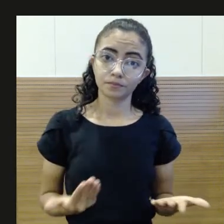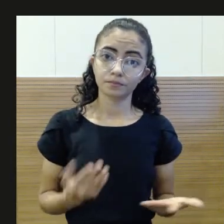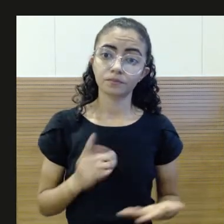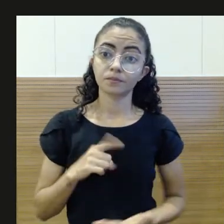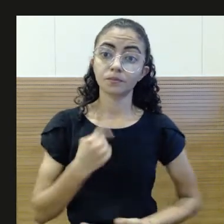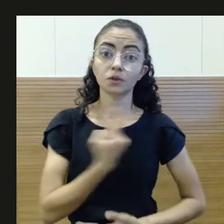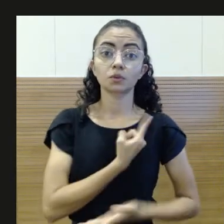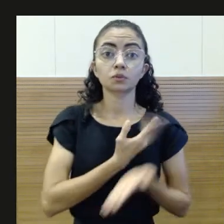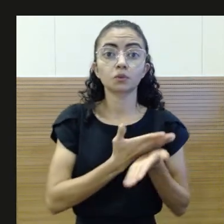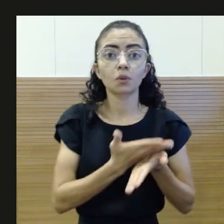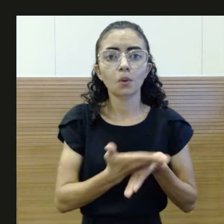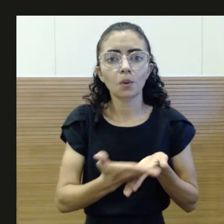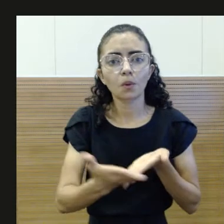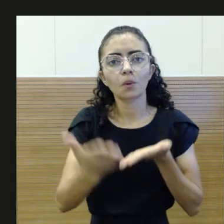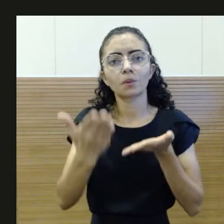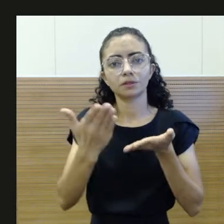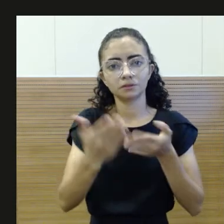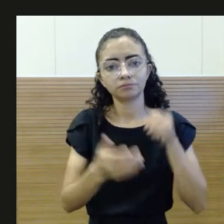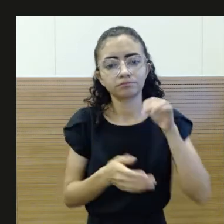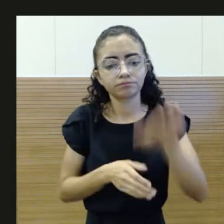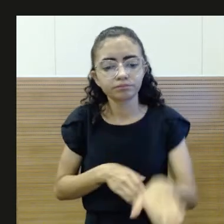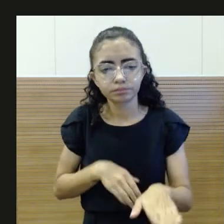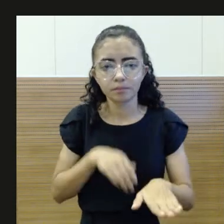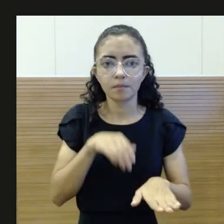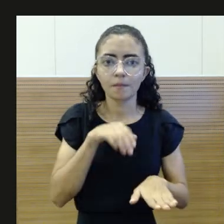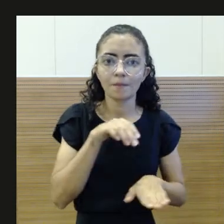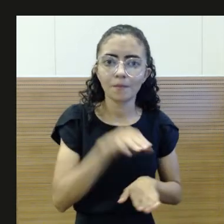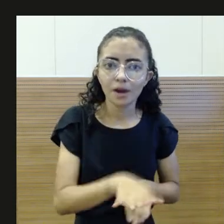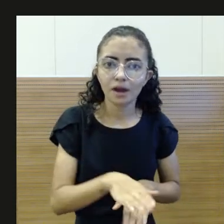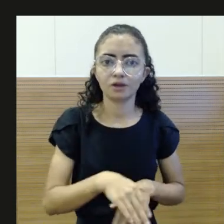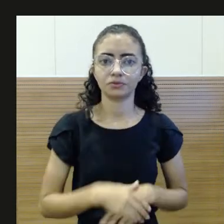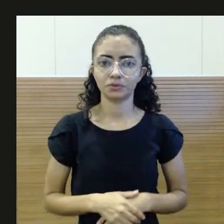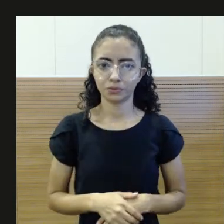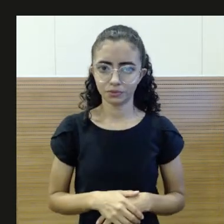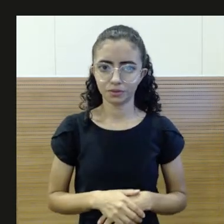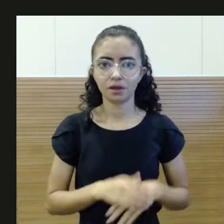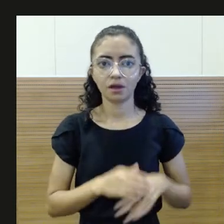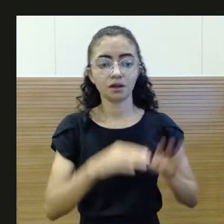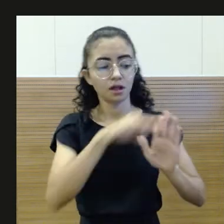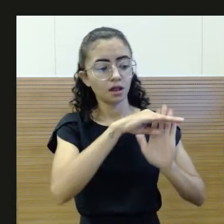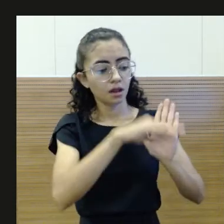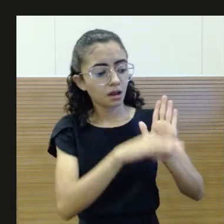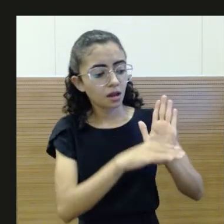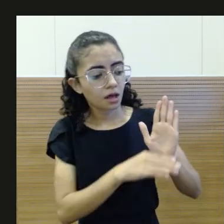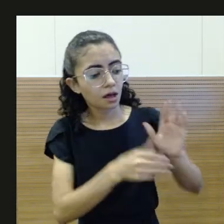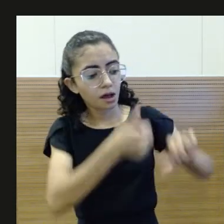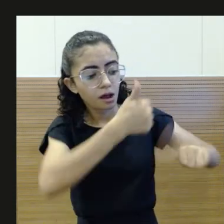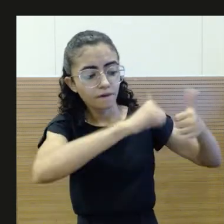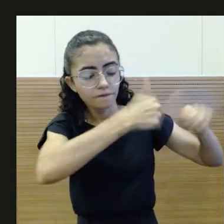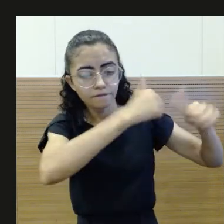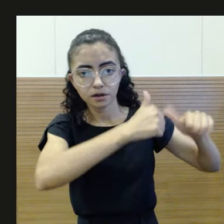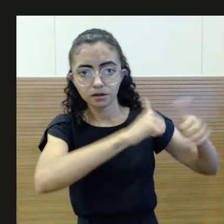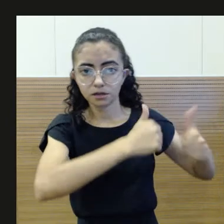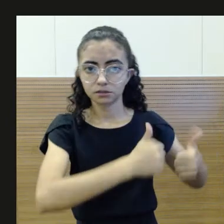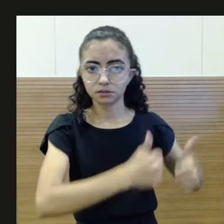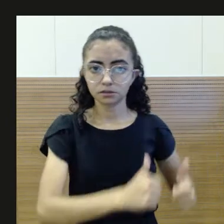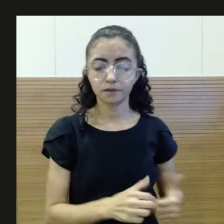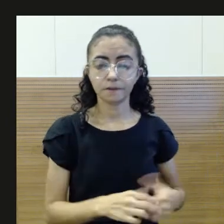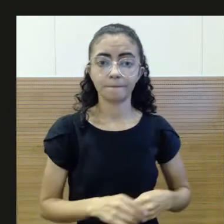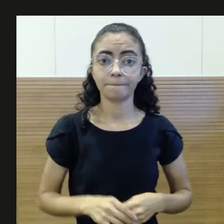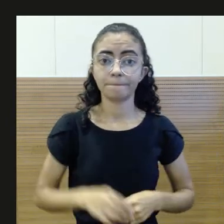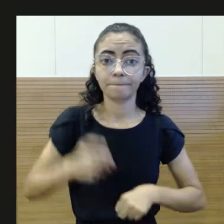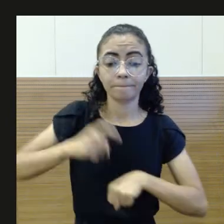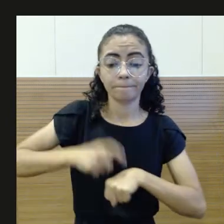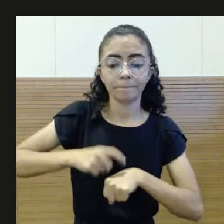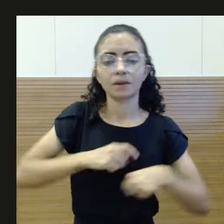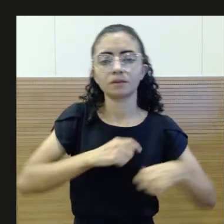great part of what Brazilians consume is still minimally processed in natura foods and culinary